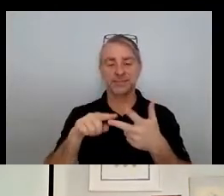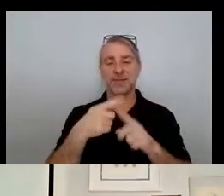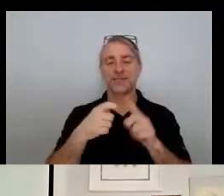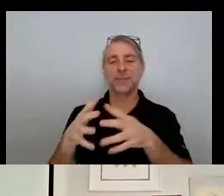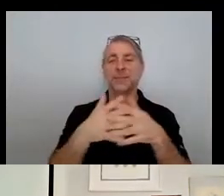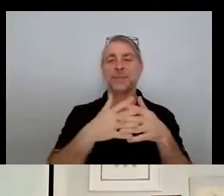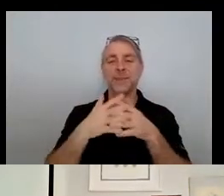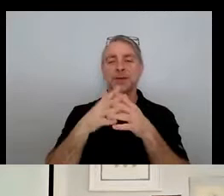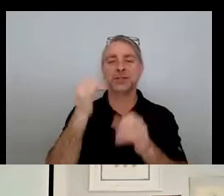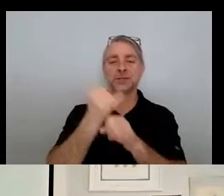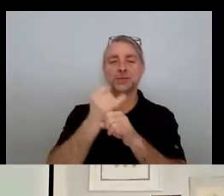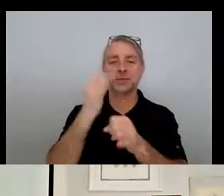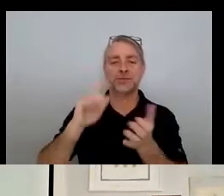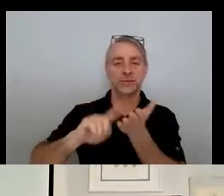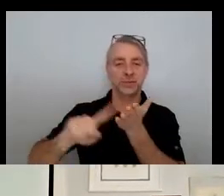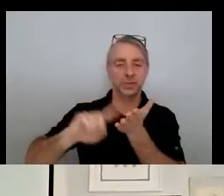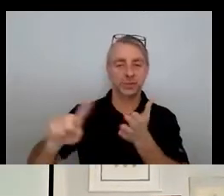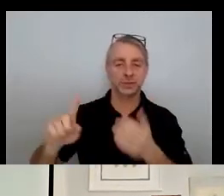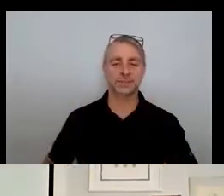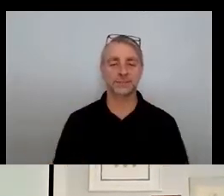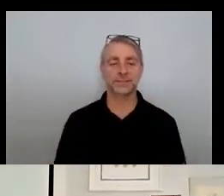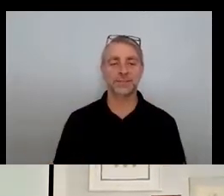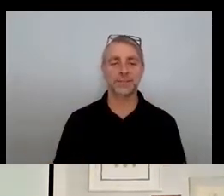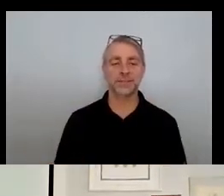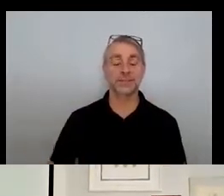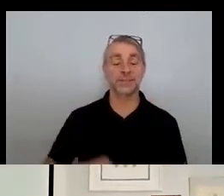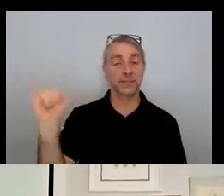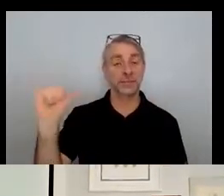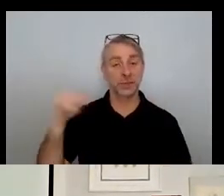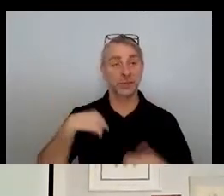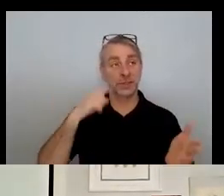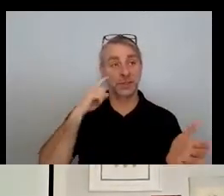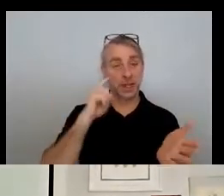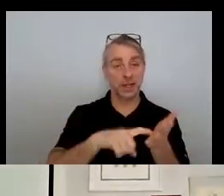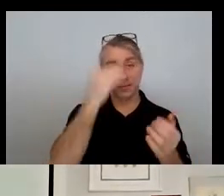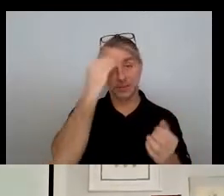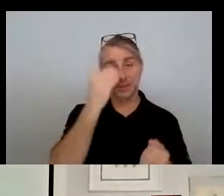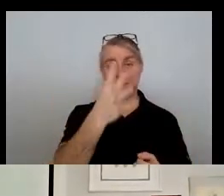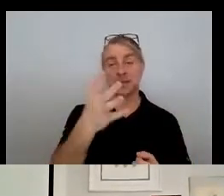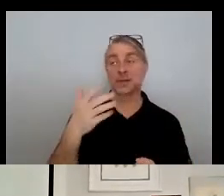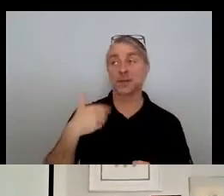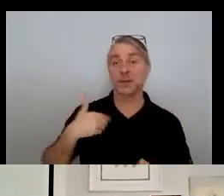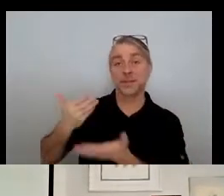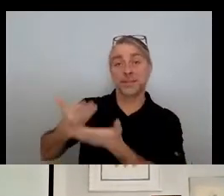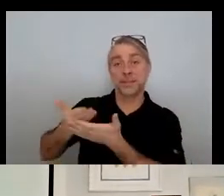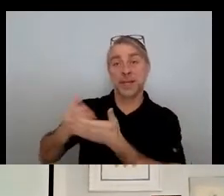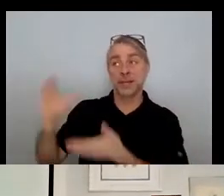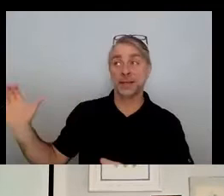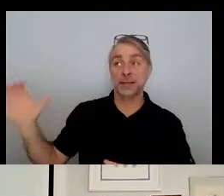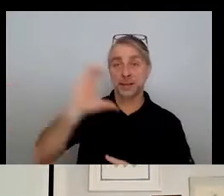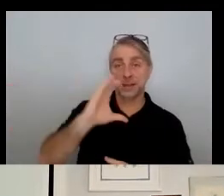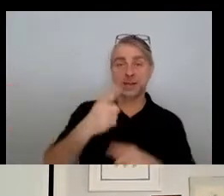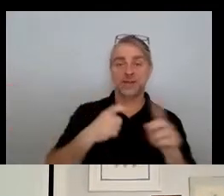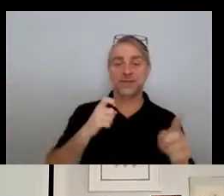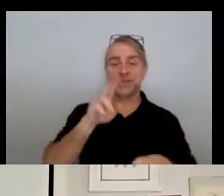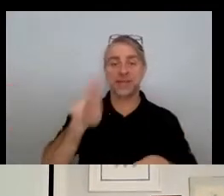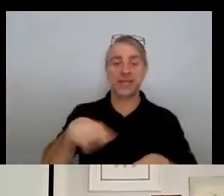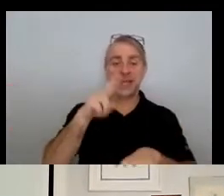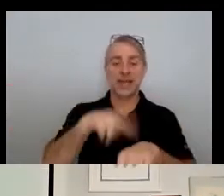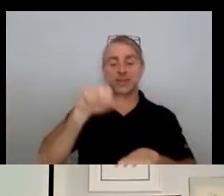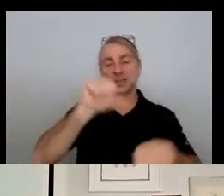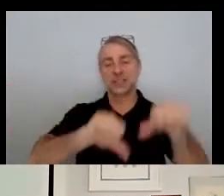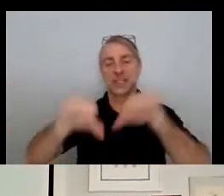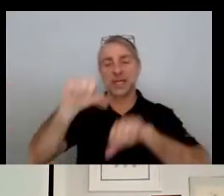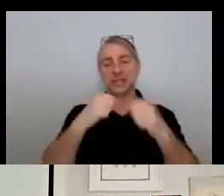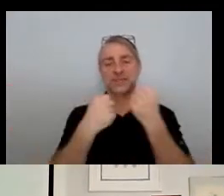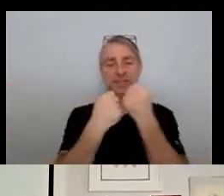a quick acknowledgement. We have funding from the National Science Foundation for our Modern